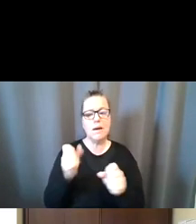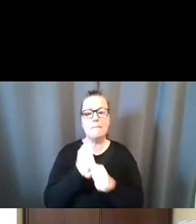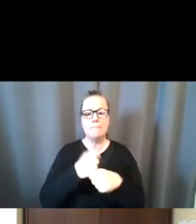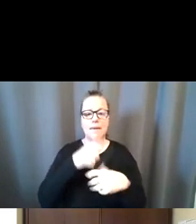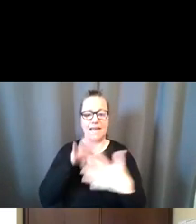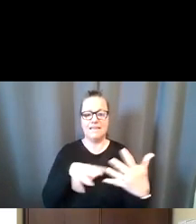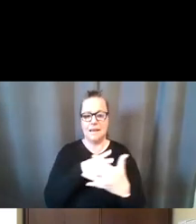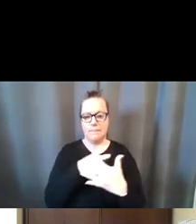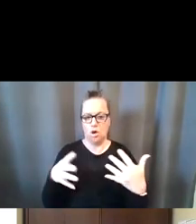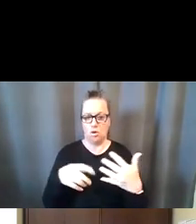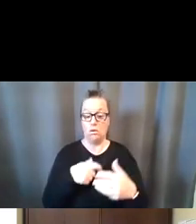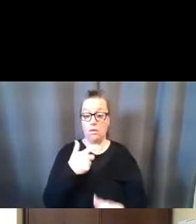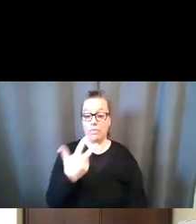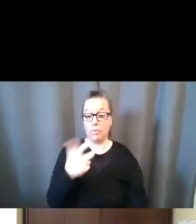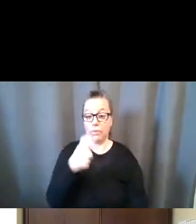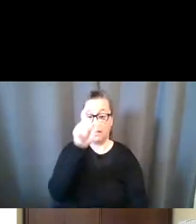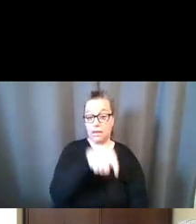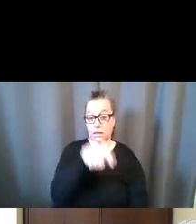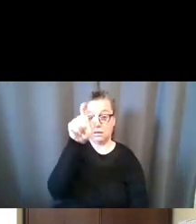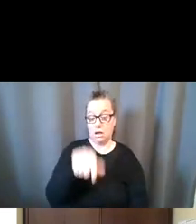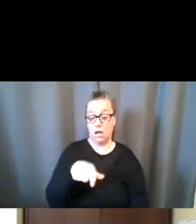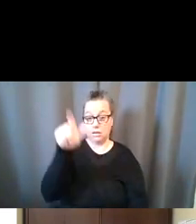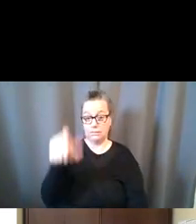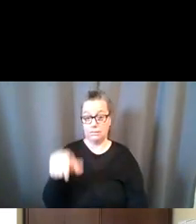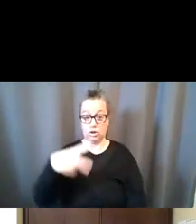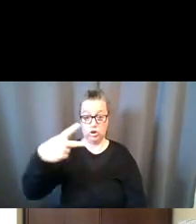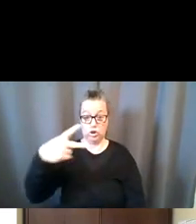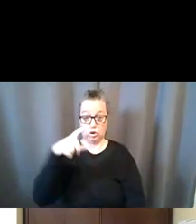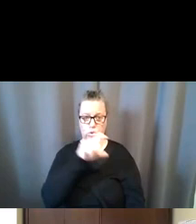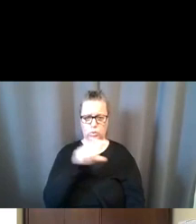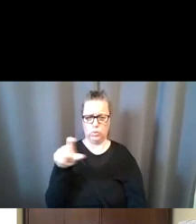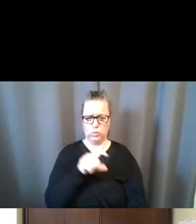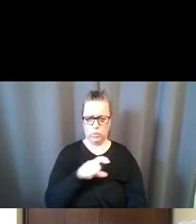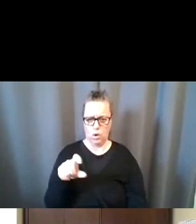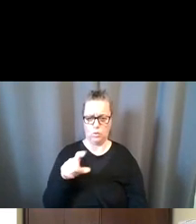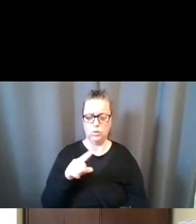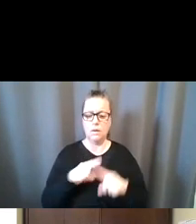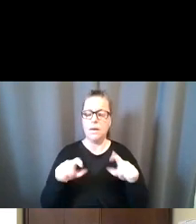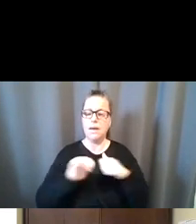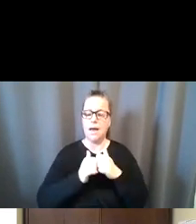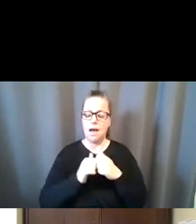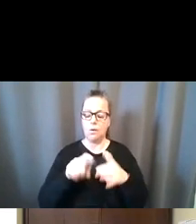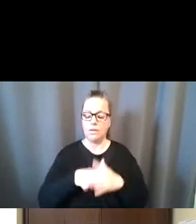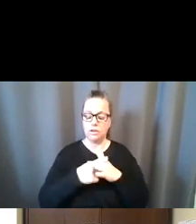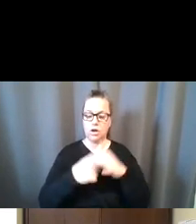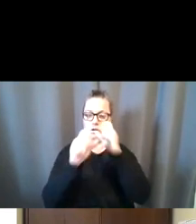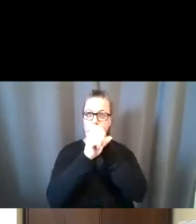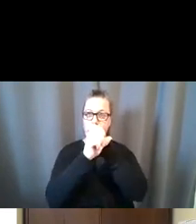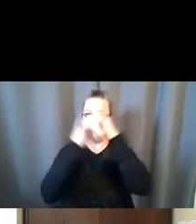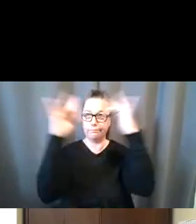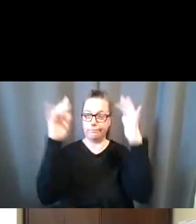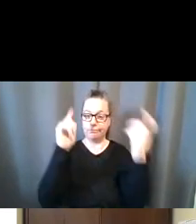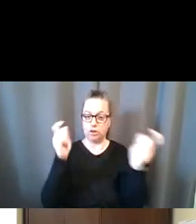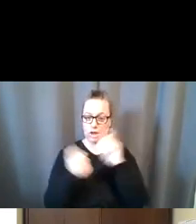table. It's got 3 columns and 2 rows, but it's how we can start to visualize change on the page. Over